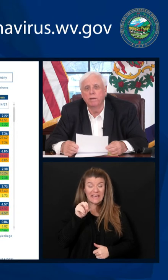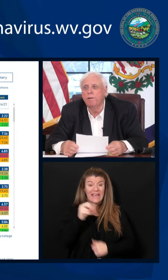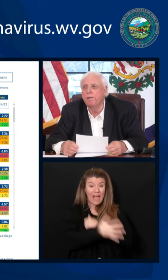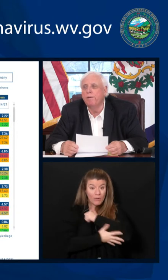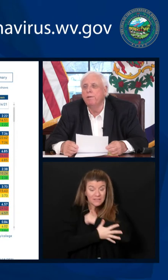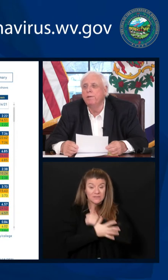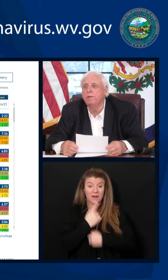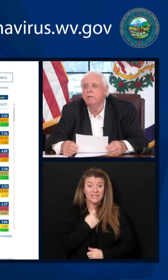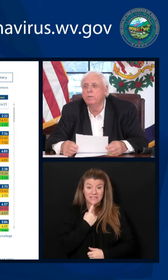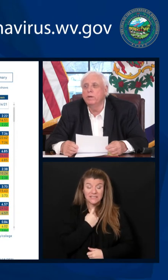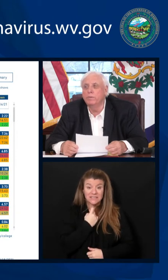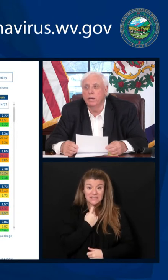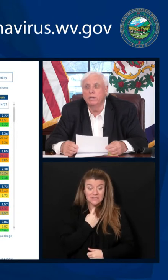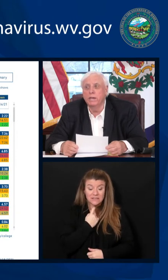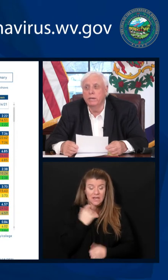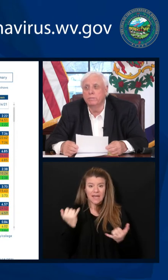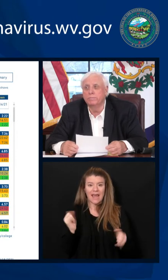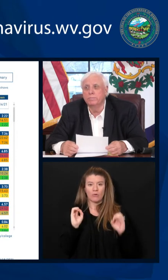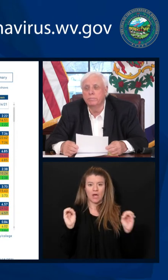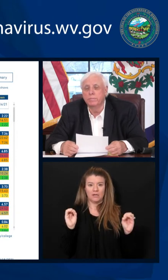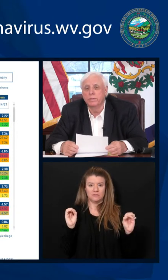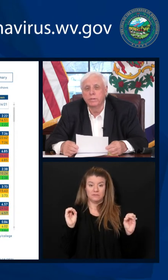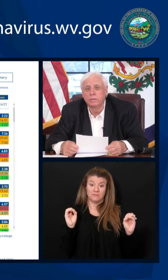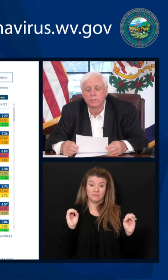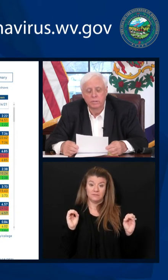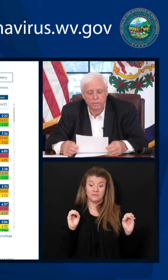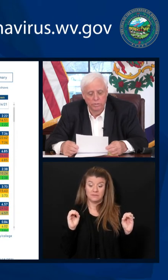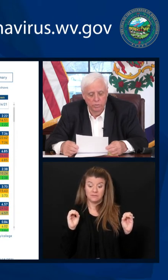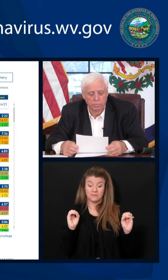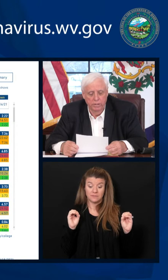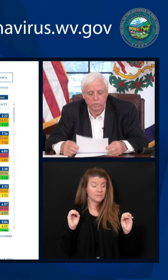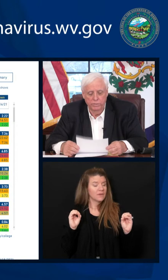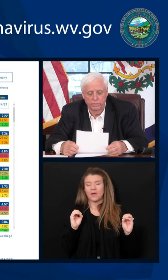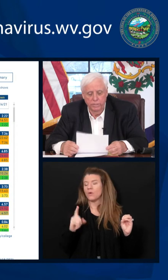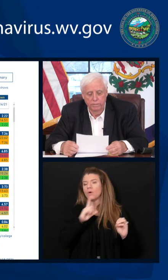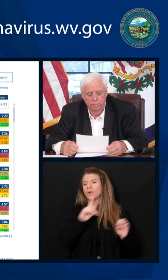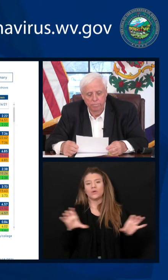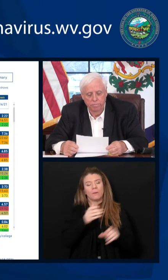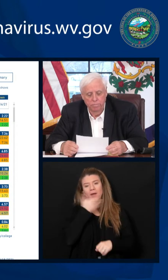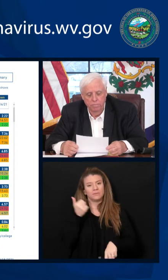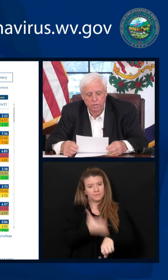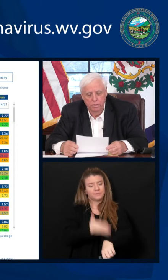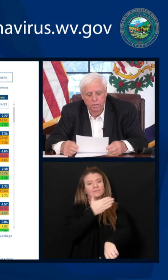red. We have none now. You're doing better, West Virginia.